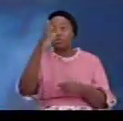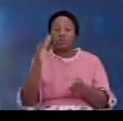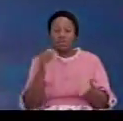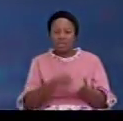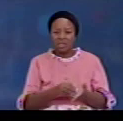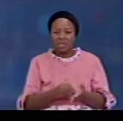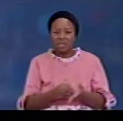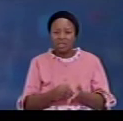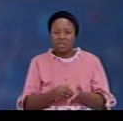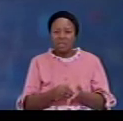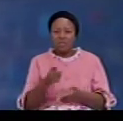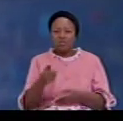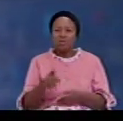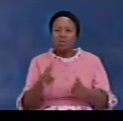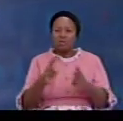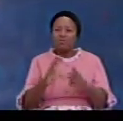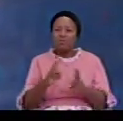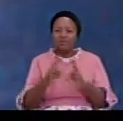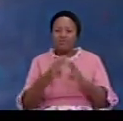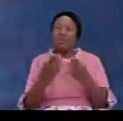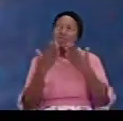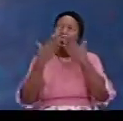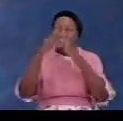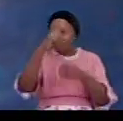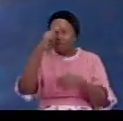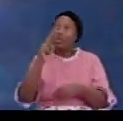You are so grateful He forgave you.